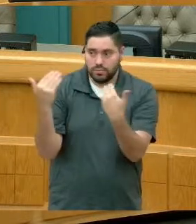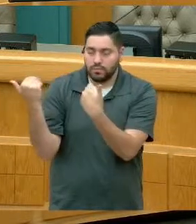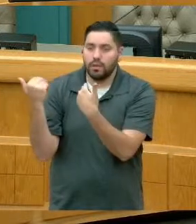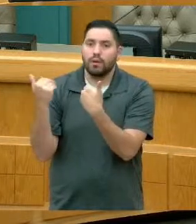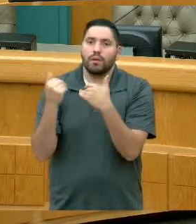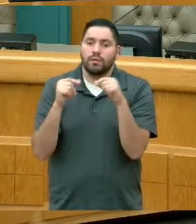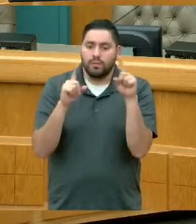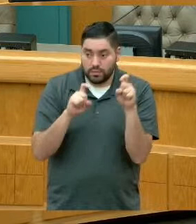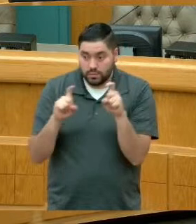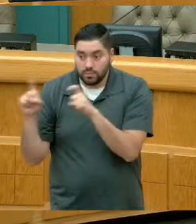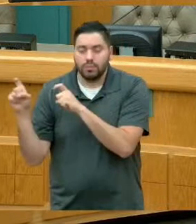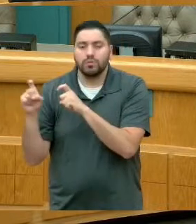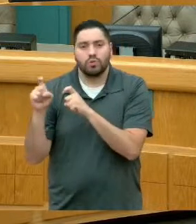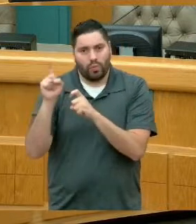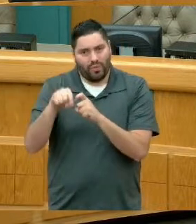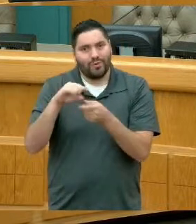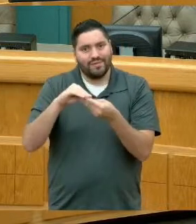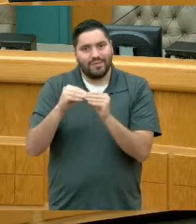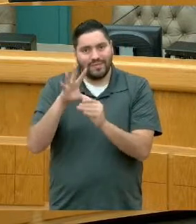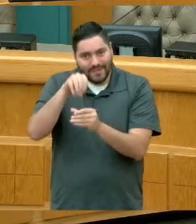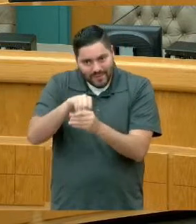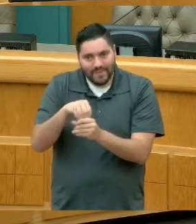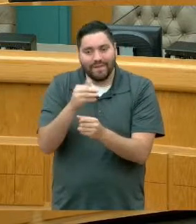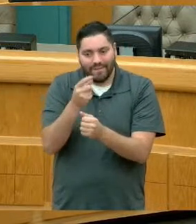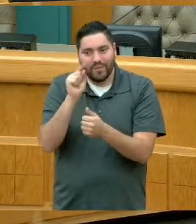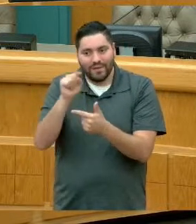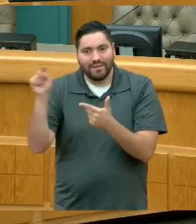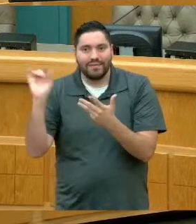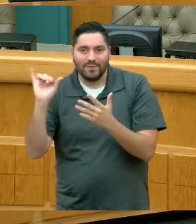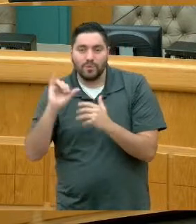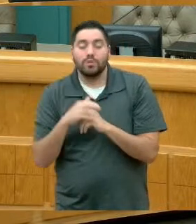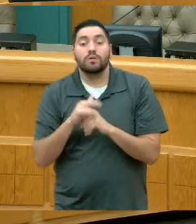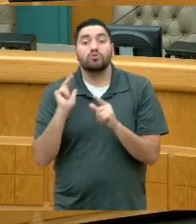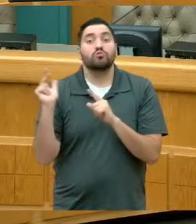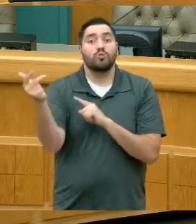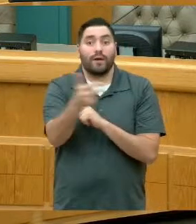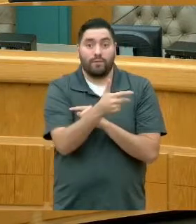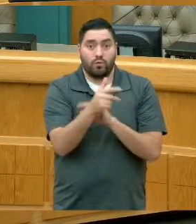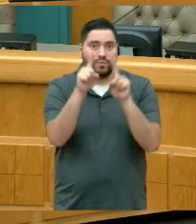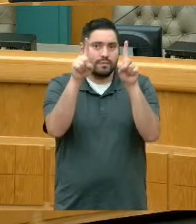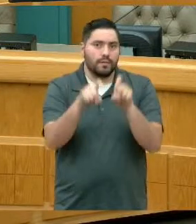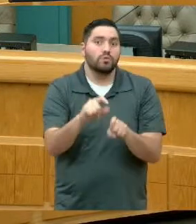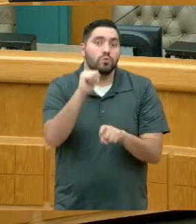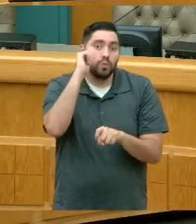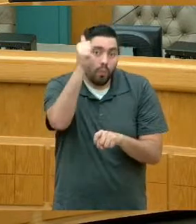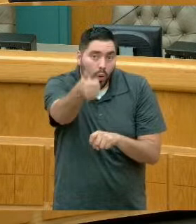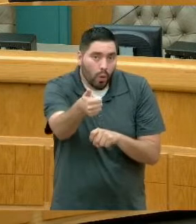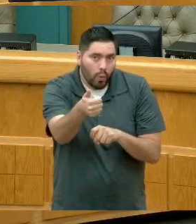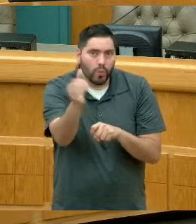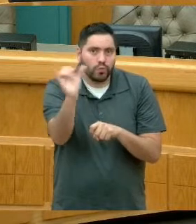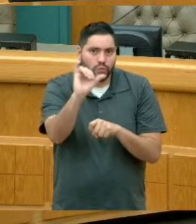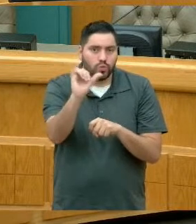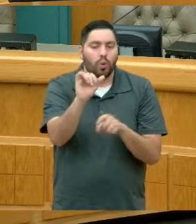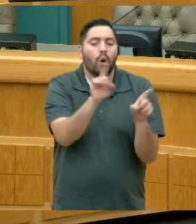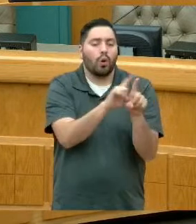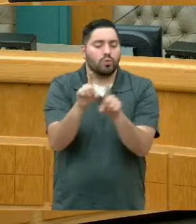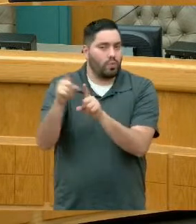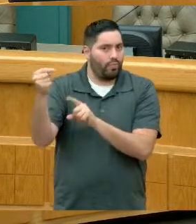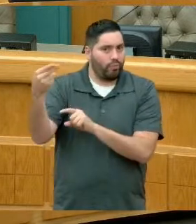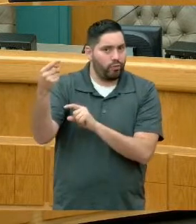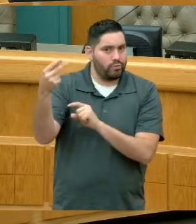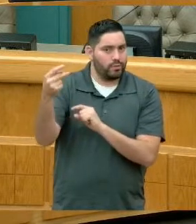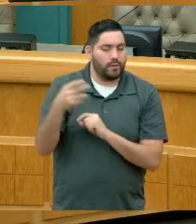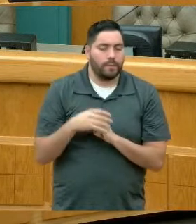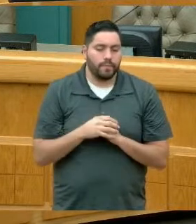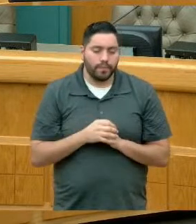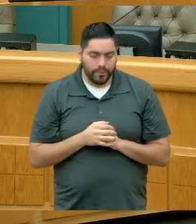200 people that have been on our waiting list, and so those numbers do include some of those